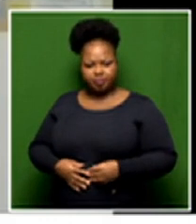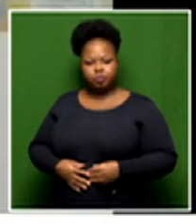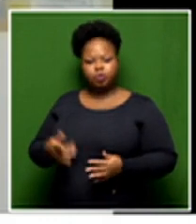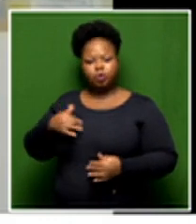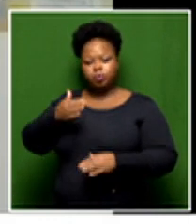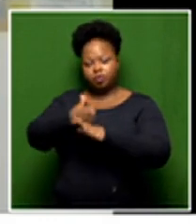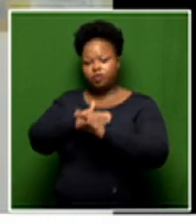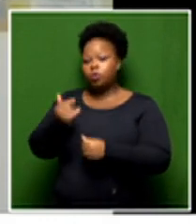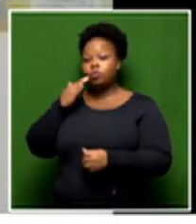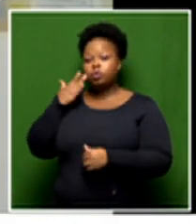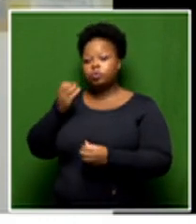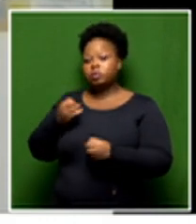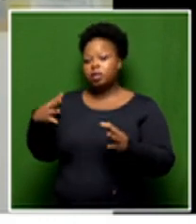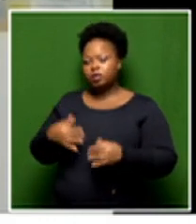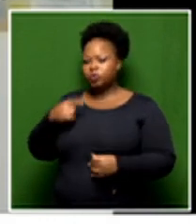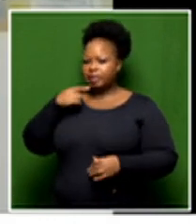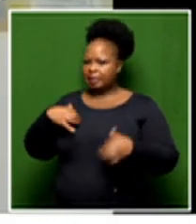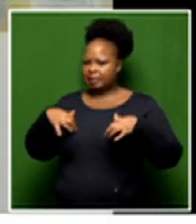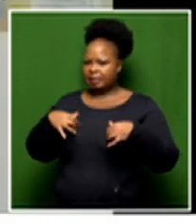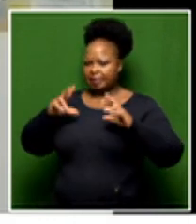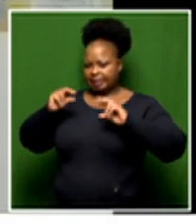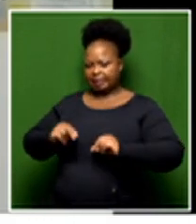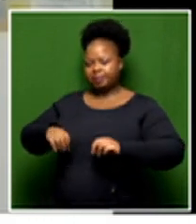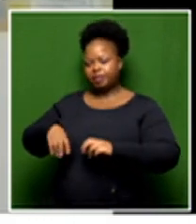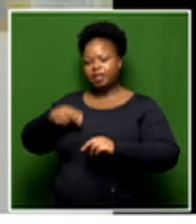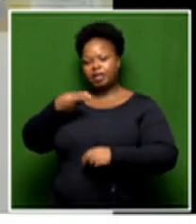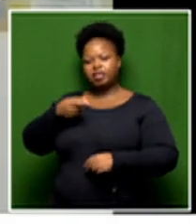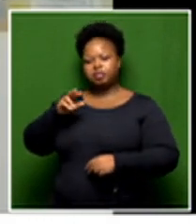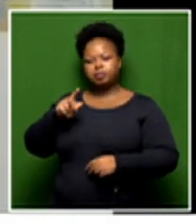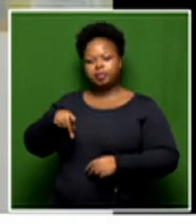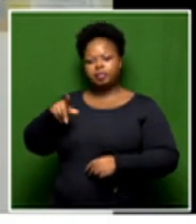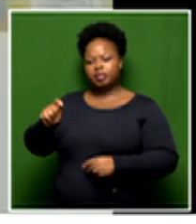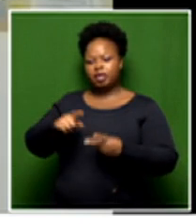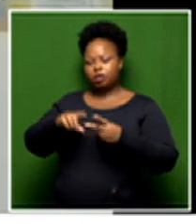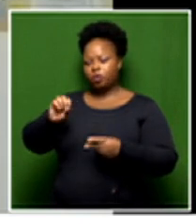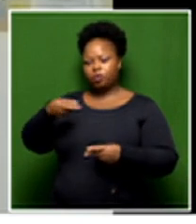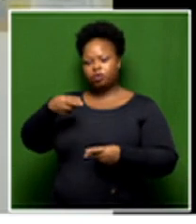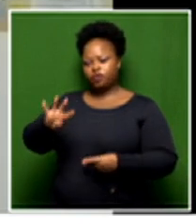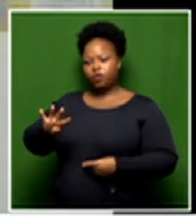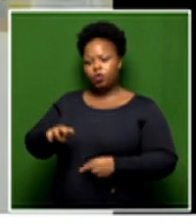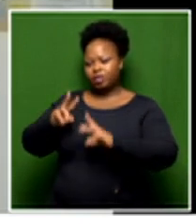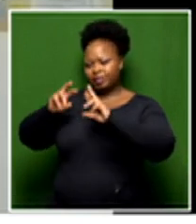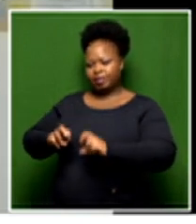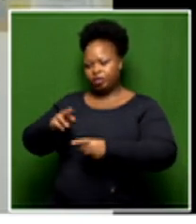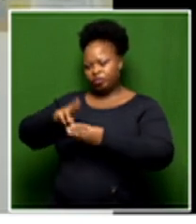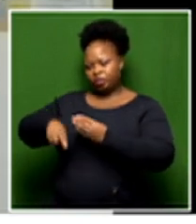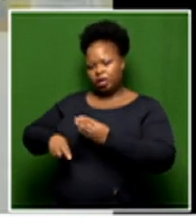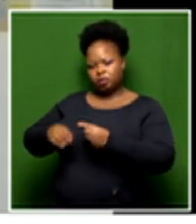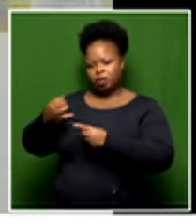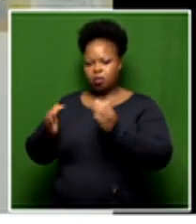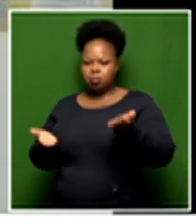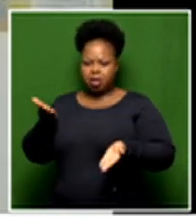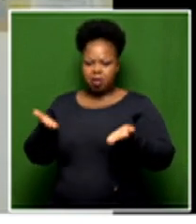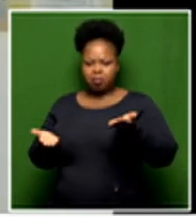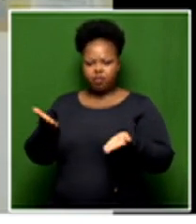your introduction, you mentioned the very exciting study results, the HPT and OH4 study results that compared a